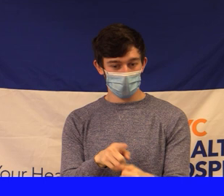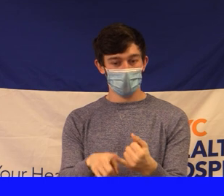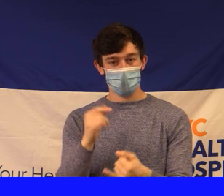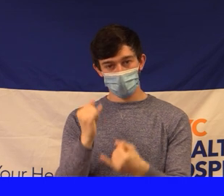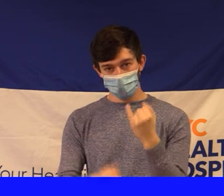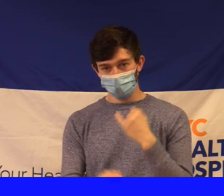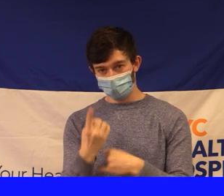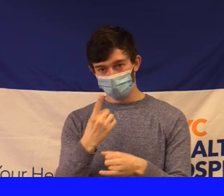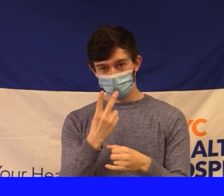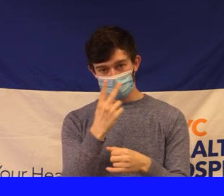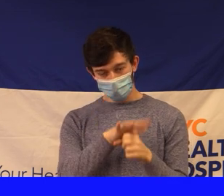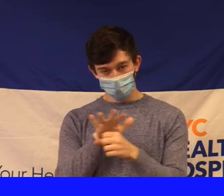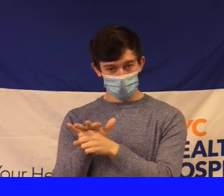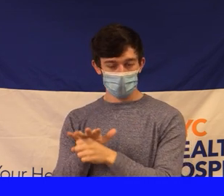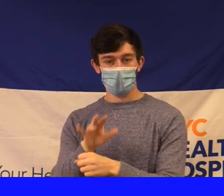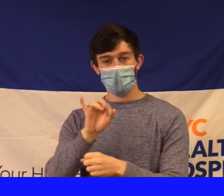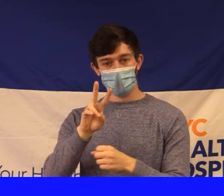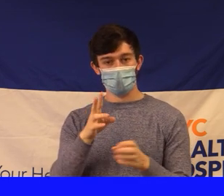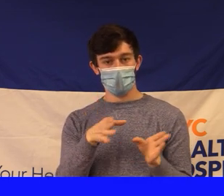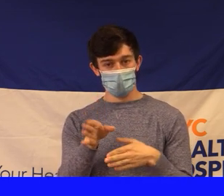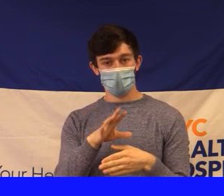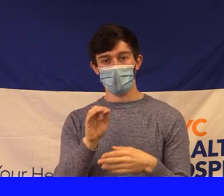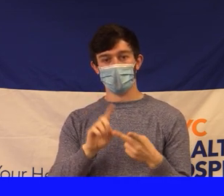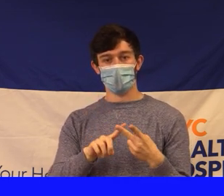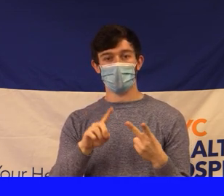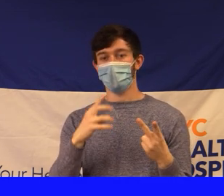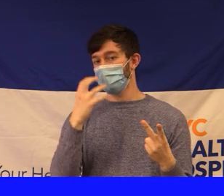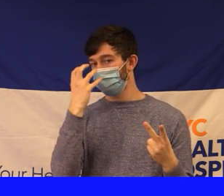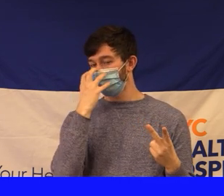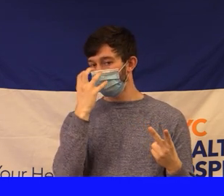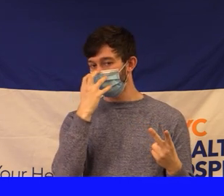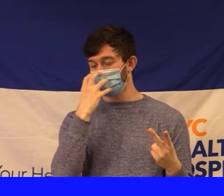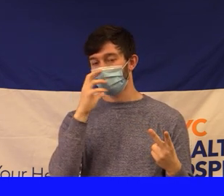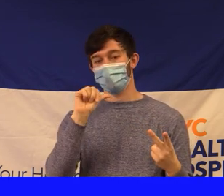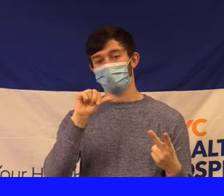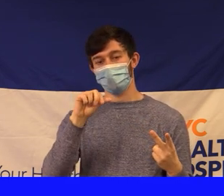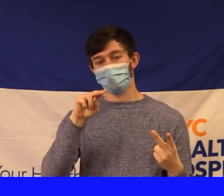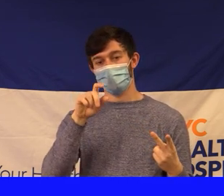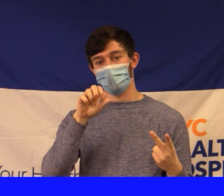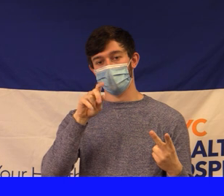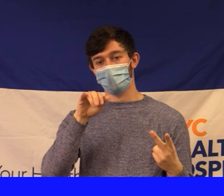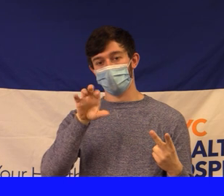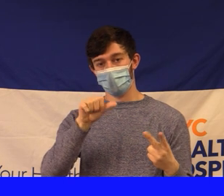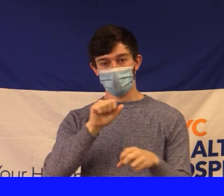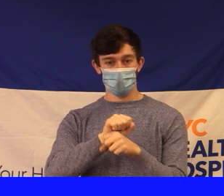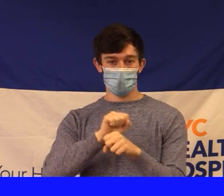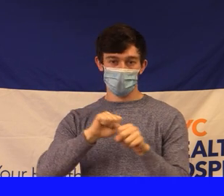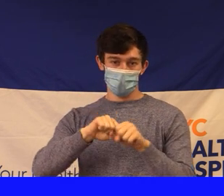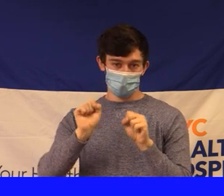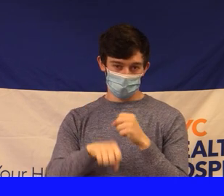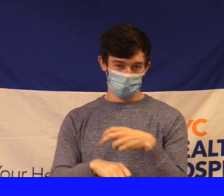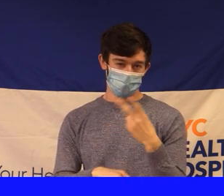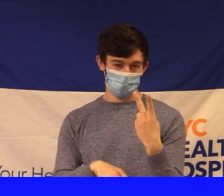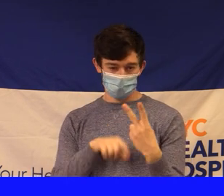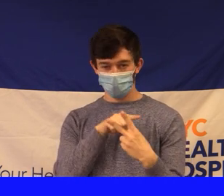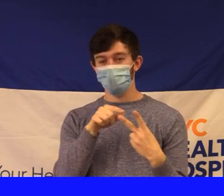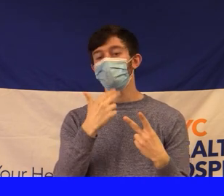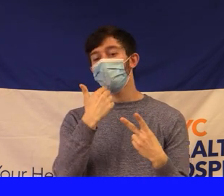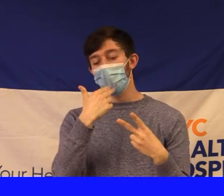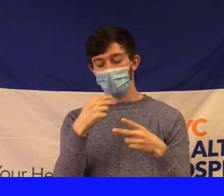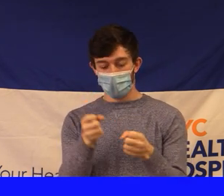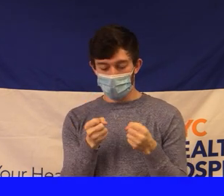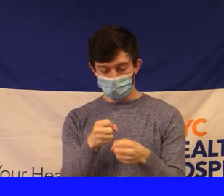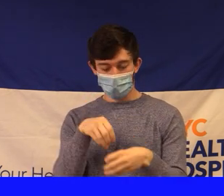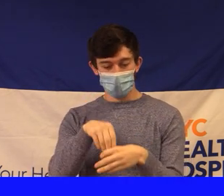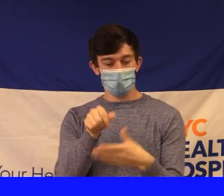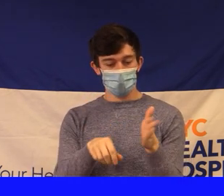areas. One is IV prep, and then the last one are the anesthesia workstations, which in essence are small cabinets in the OR